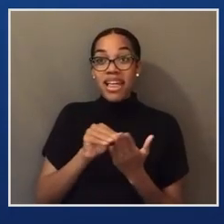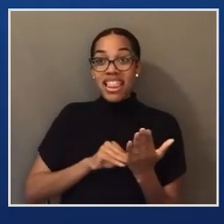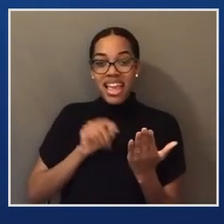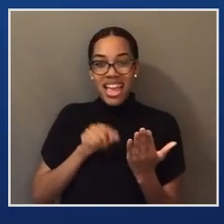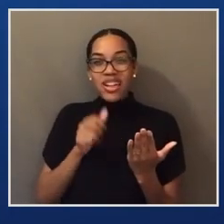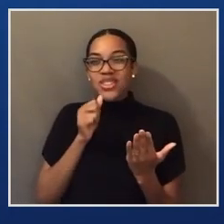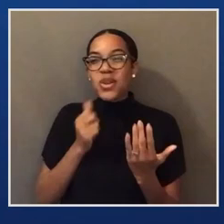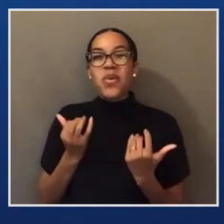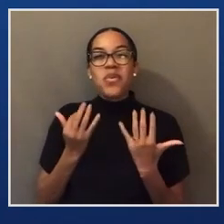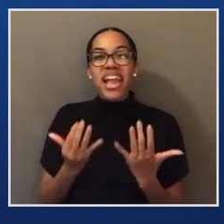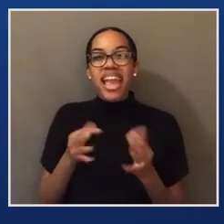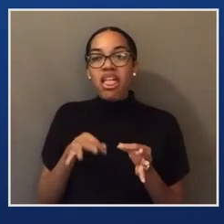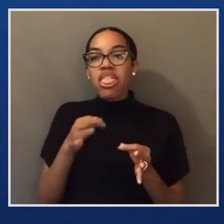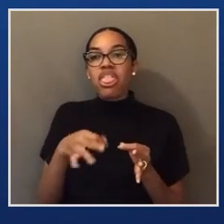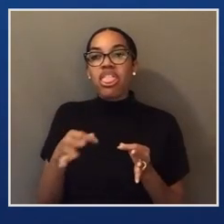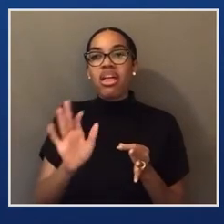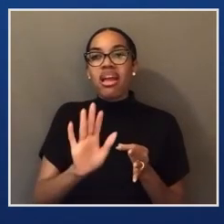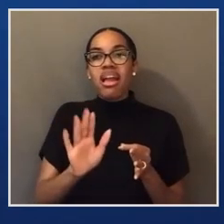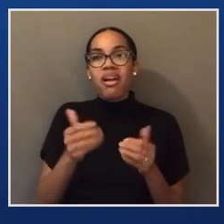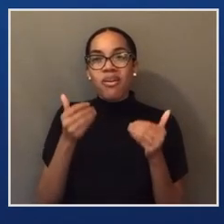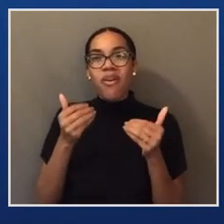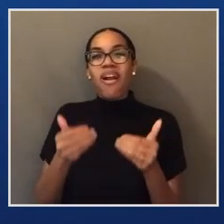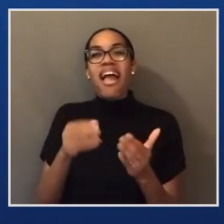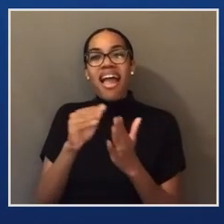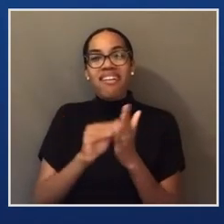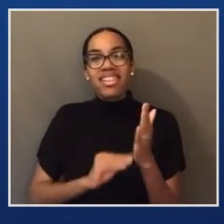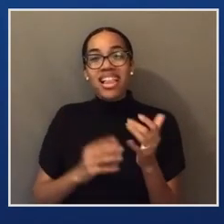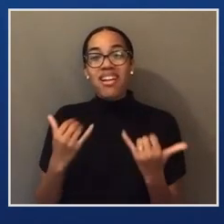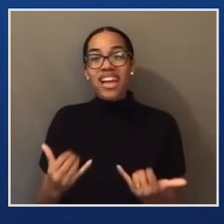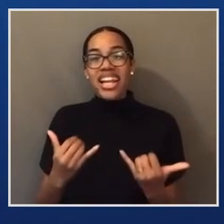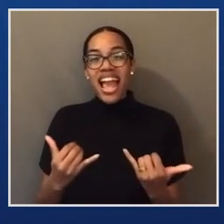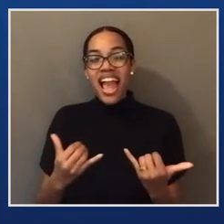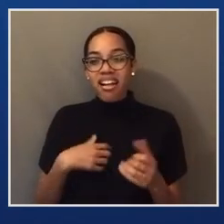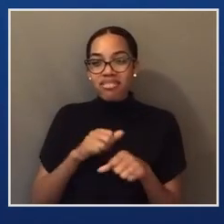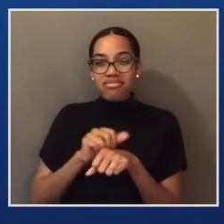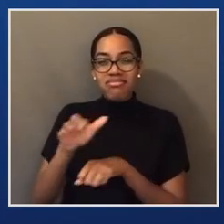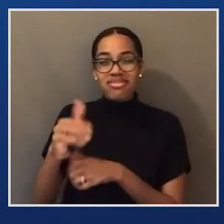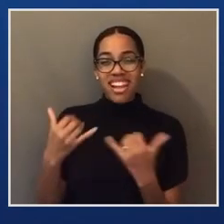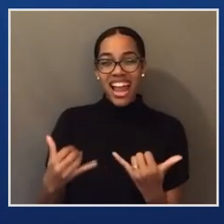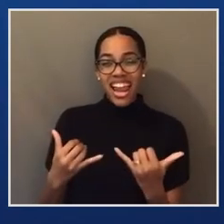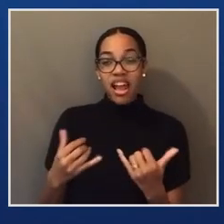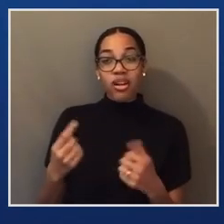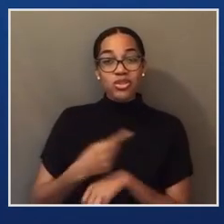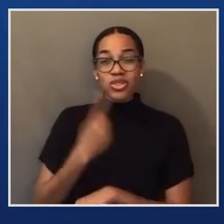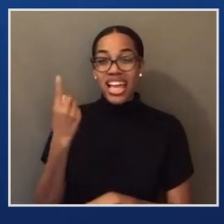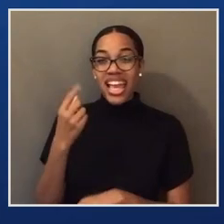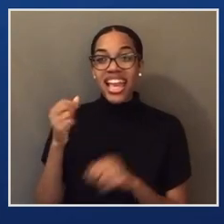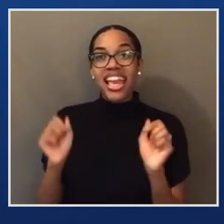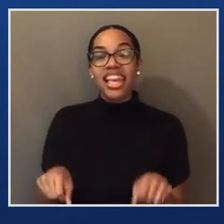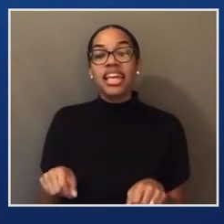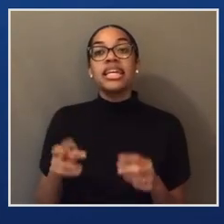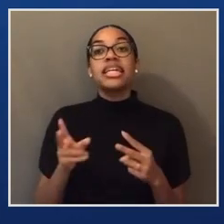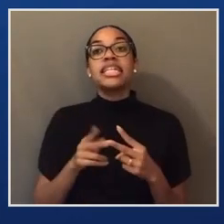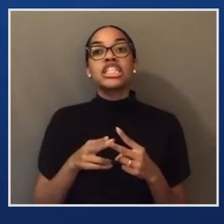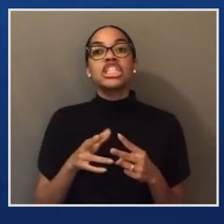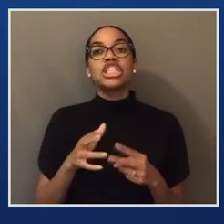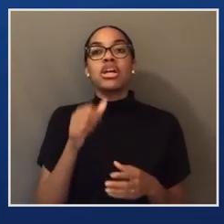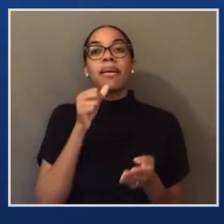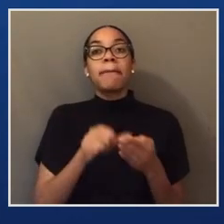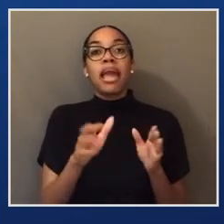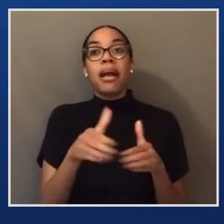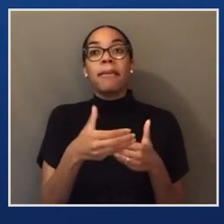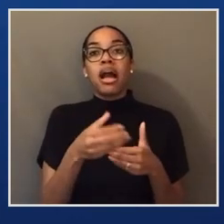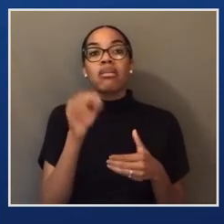wait. Fill it out right now and return it today, either in the mailbox or at an official drop-off